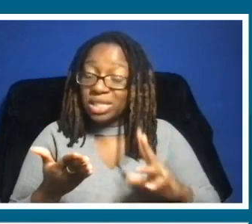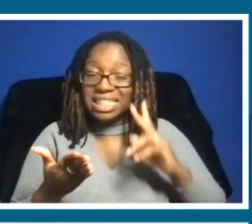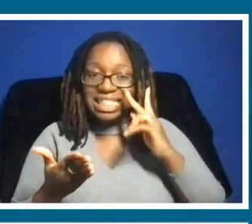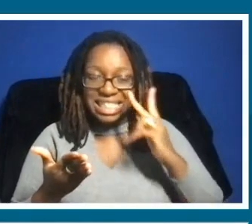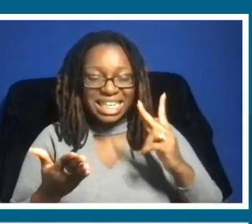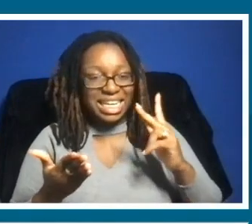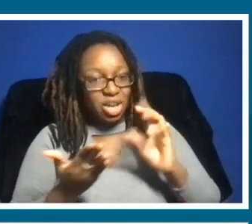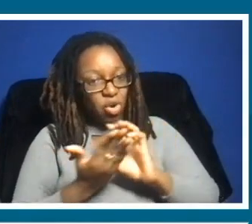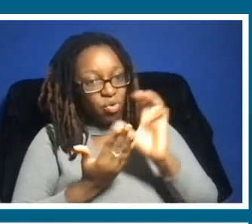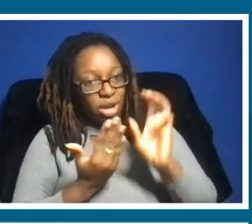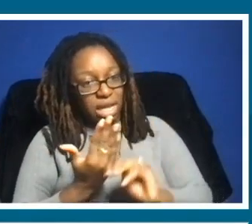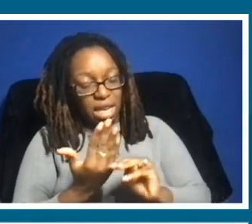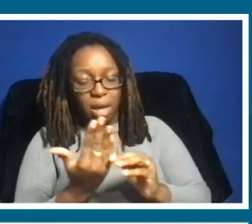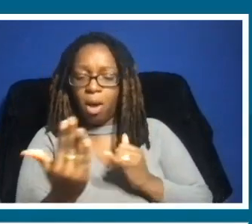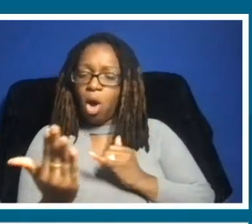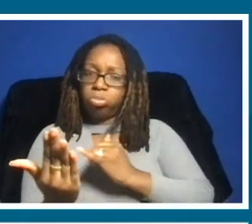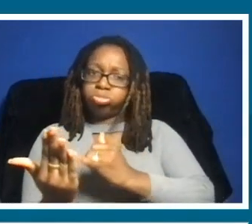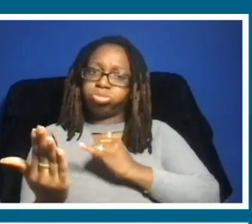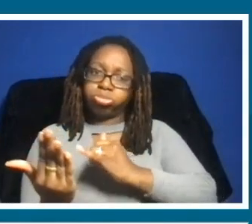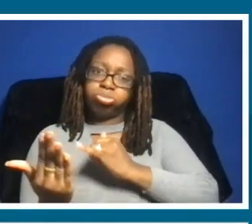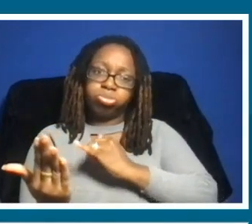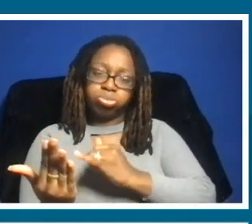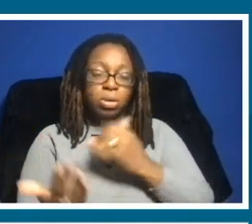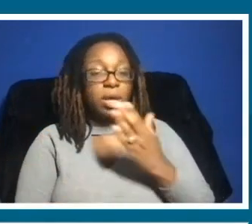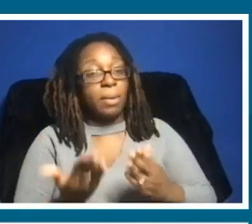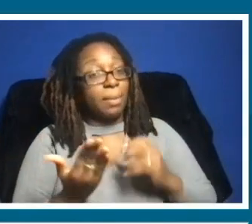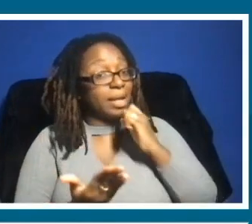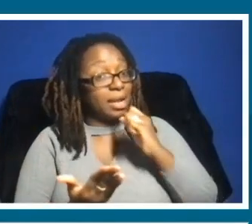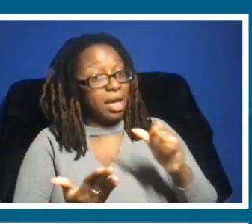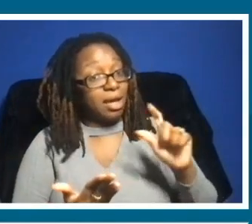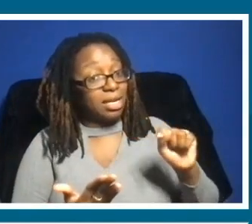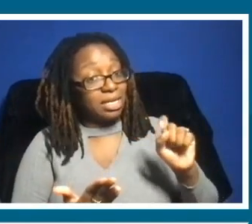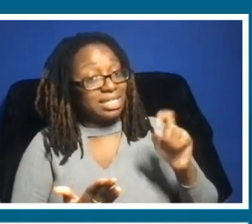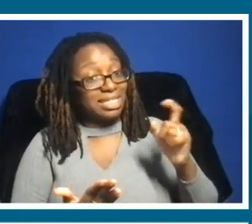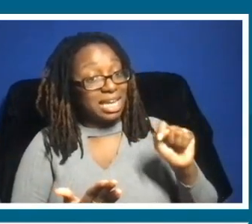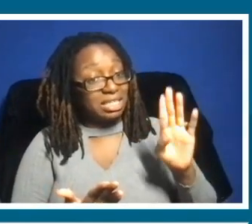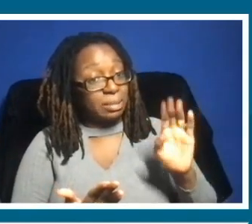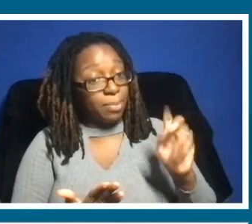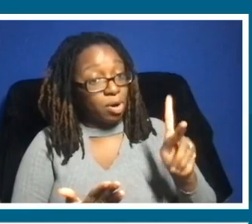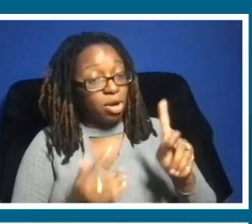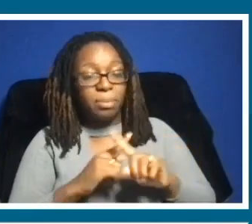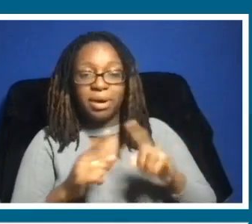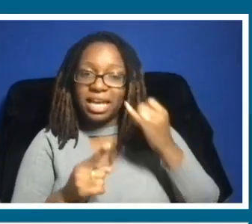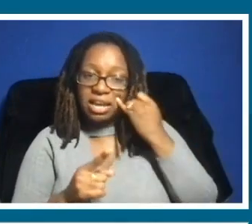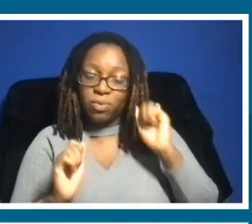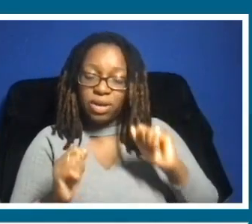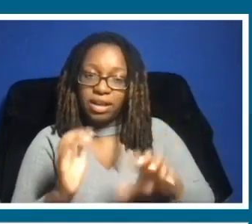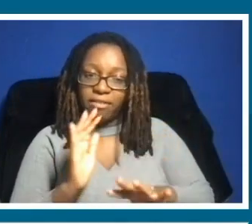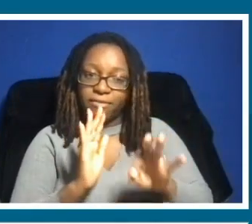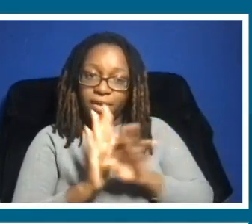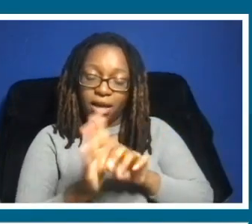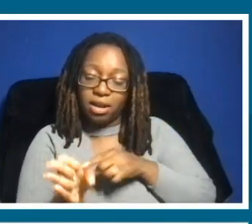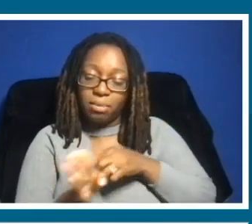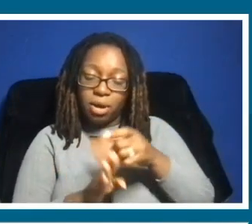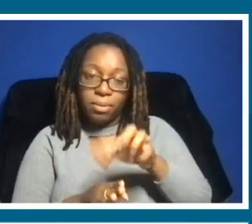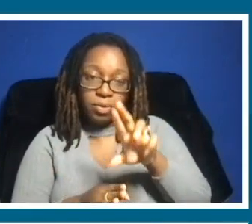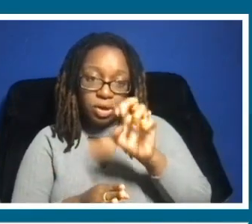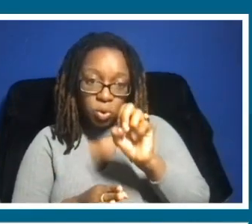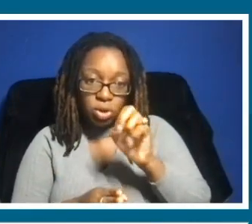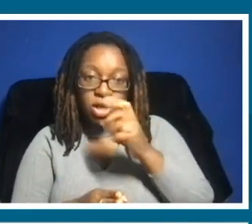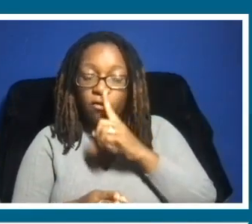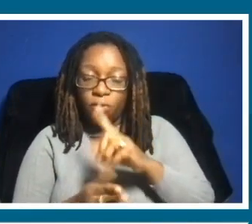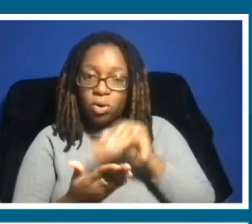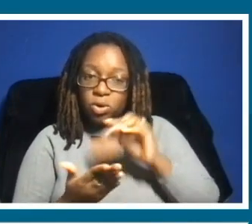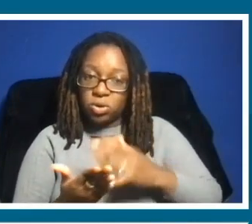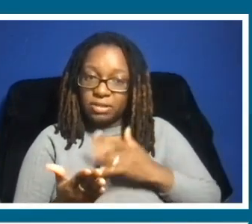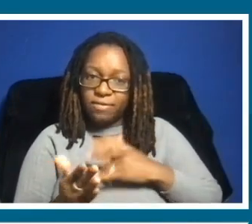curriculum that might not be in our textbooks, but if we can find the primary sources that meet our students in our classrooms, we can